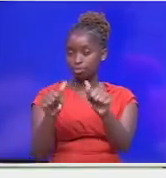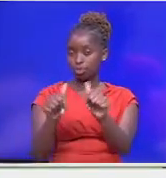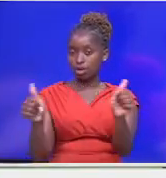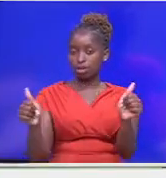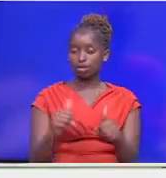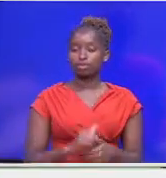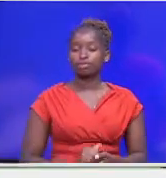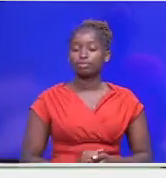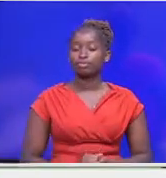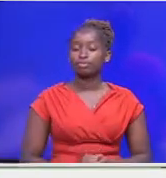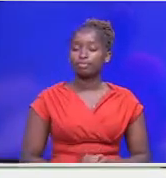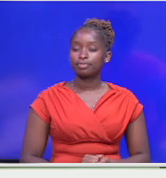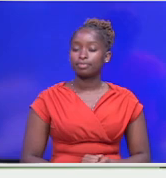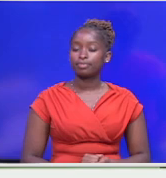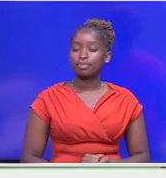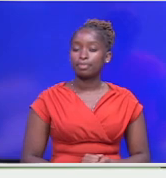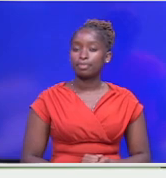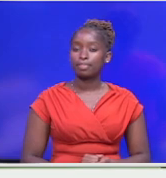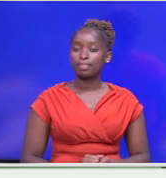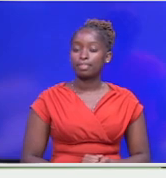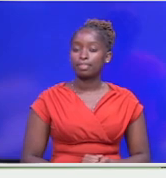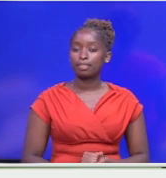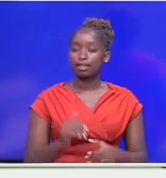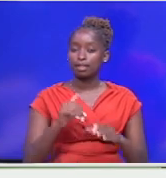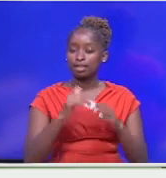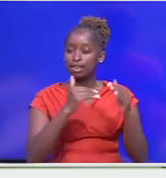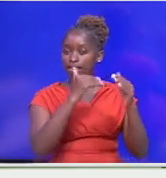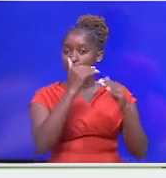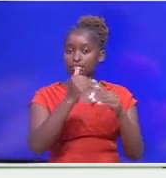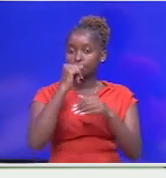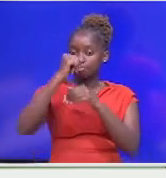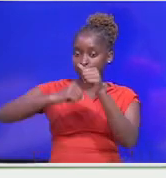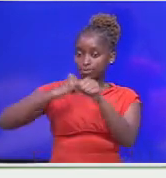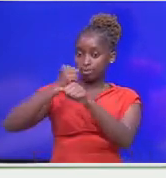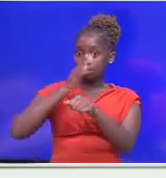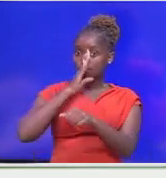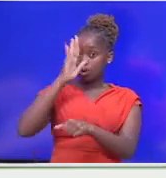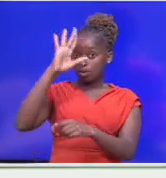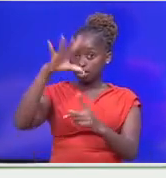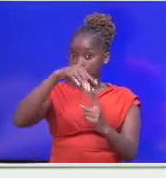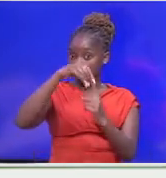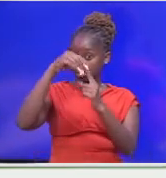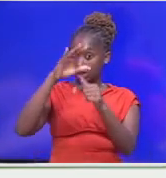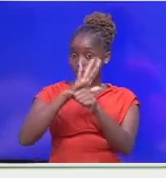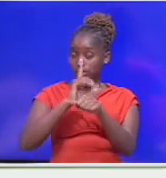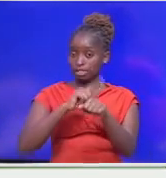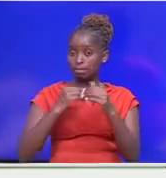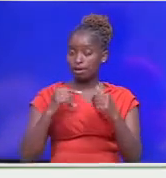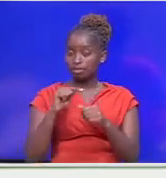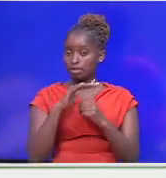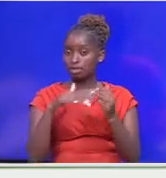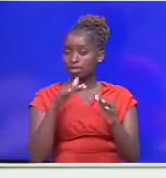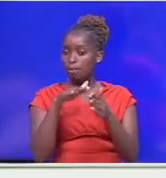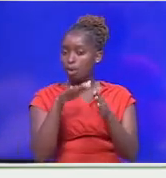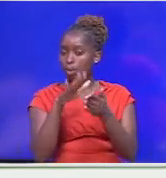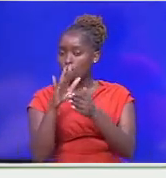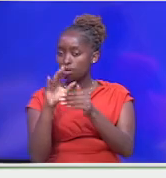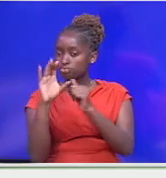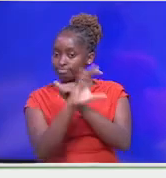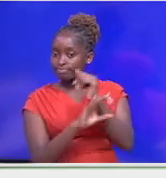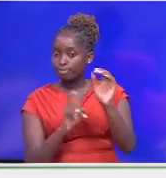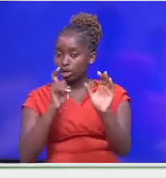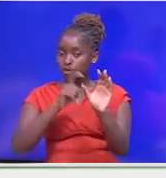Chokball in the coming years will go very fast, especially after COVID. And more and more countries will join